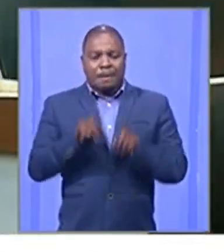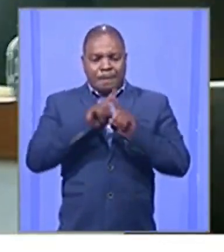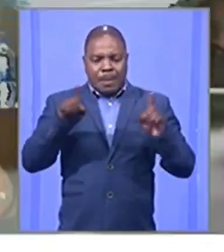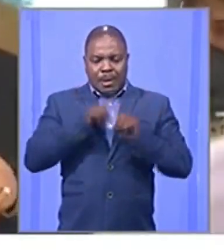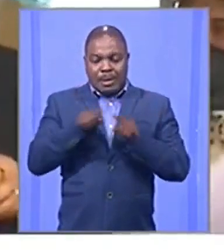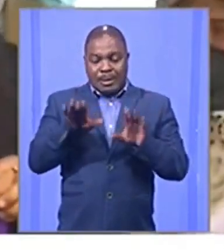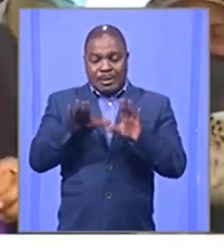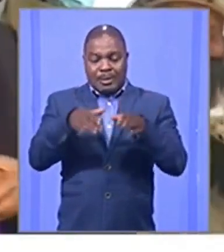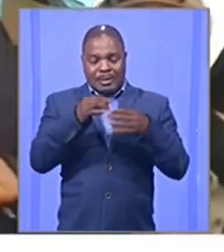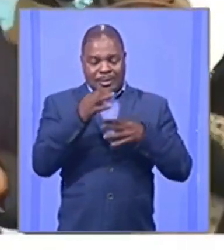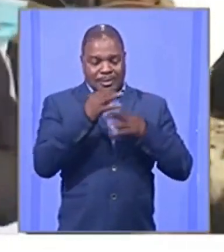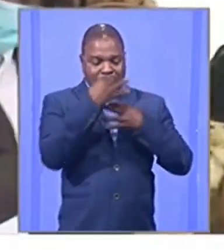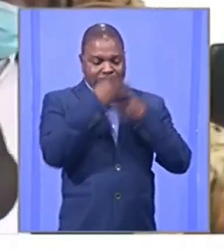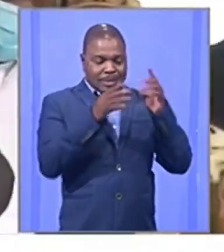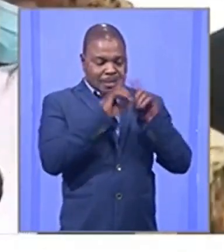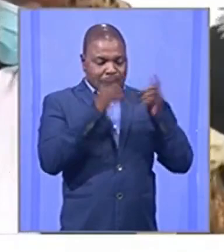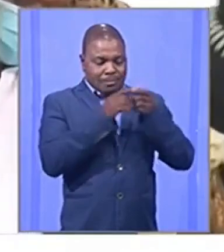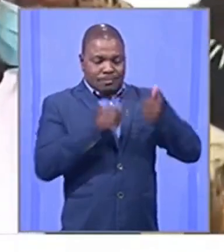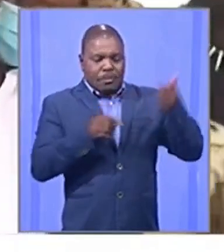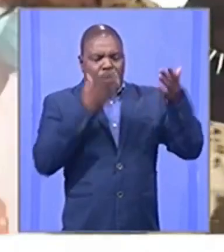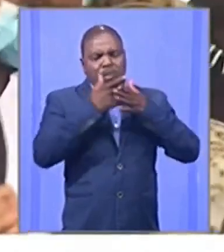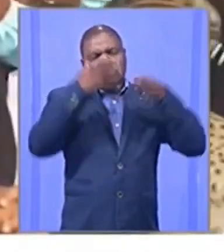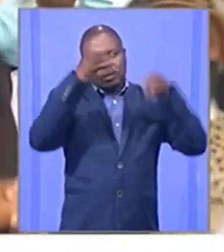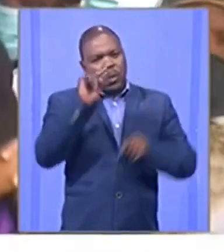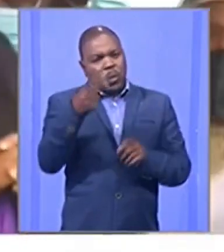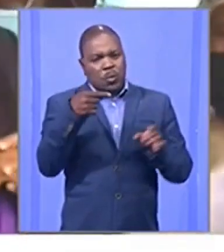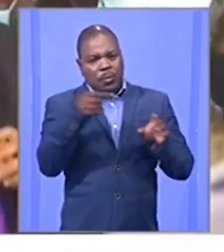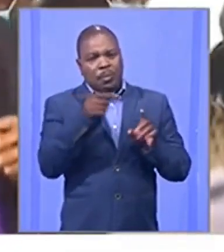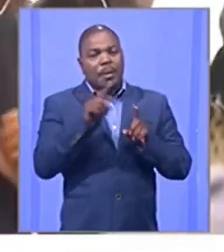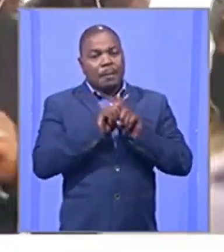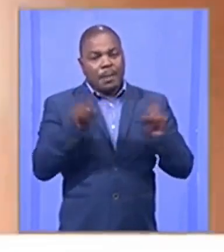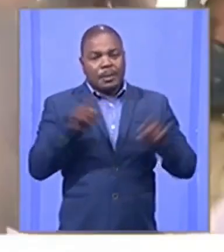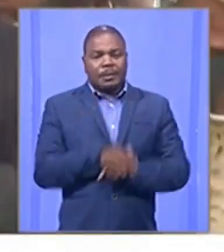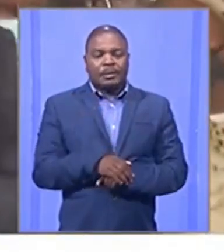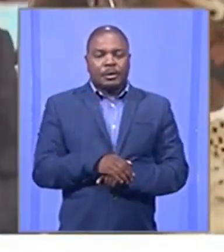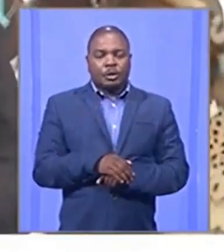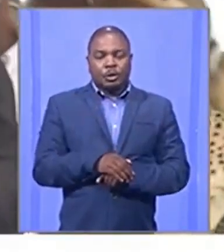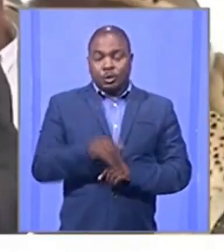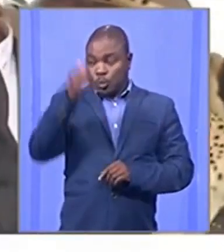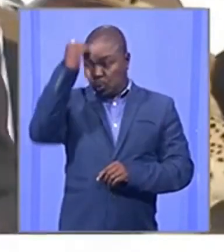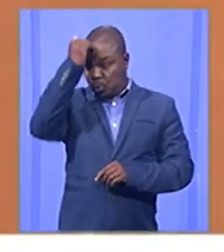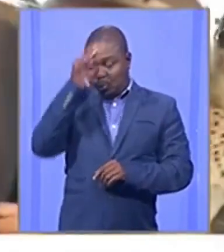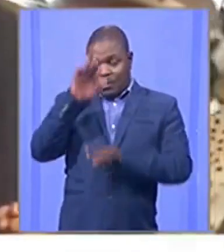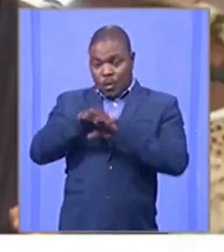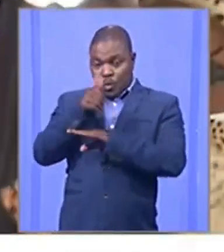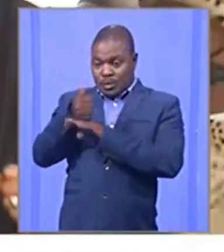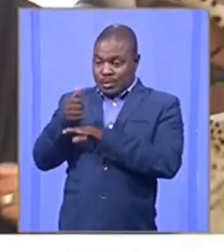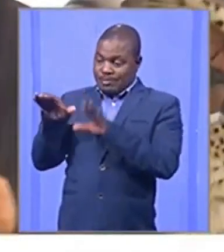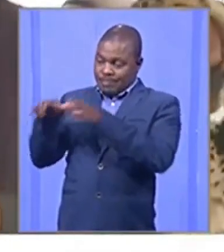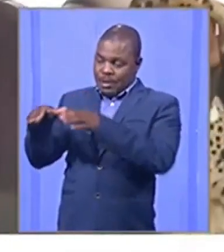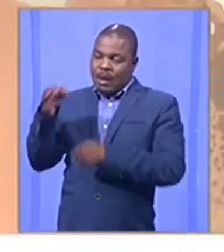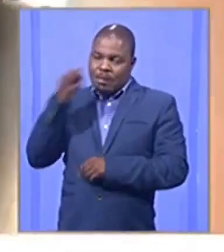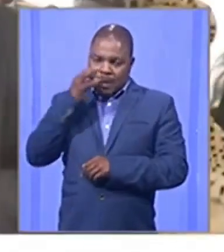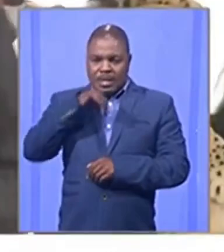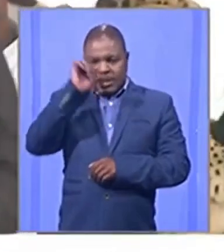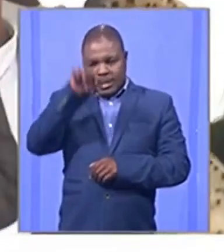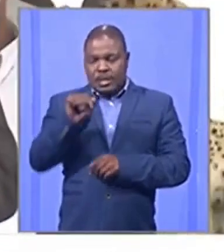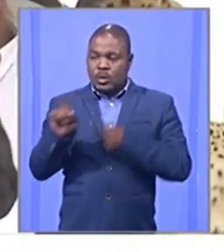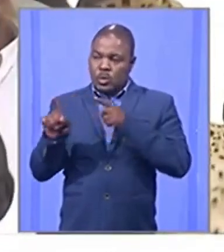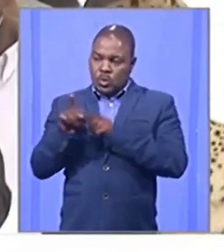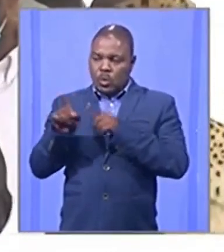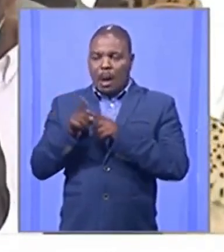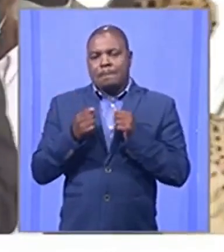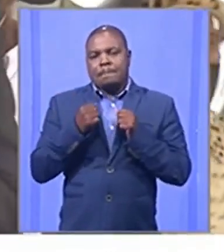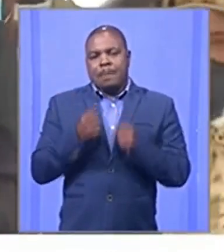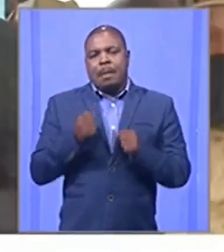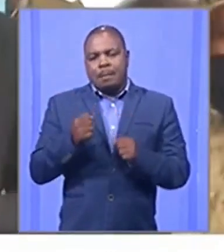tsa kgopololo a ka tsayang tshwetso. Ka fa go je lengwe, the Jacob Zuma Foundation e netefaditse fa moporesidente wa maloba a santse a